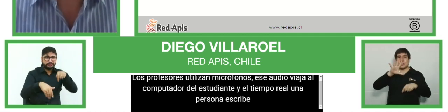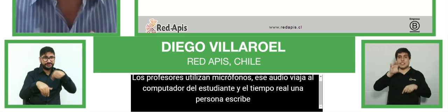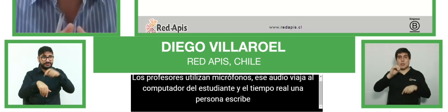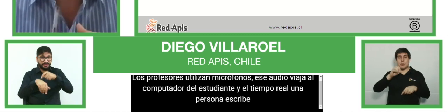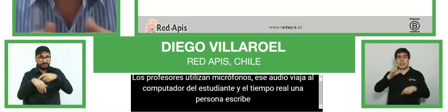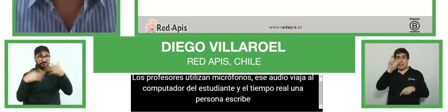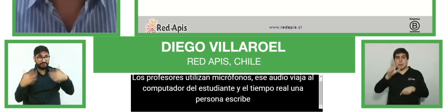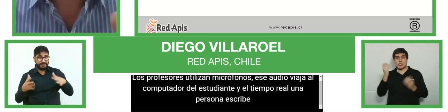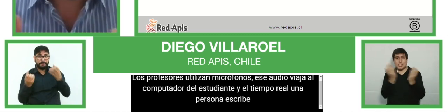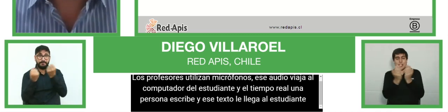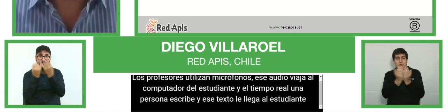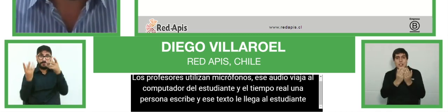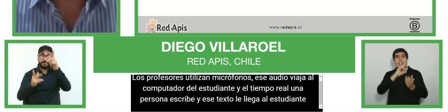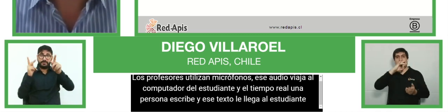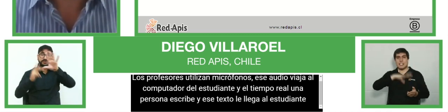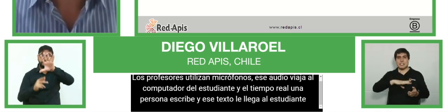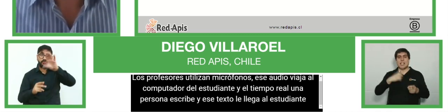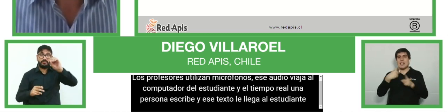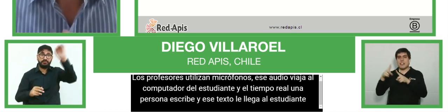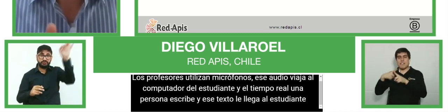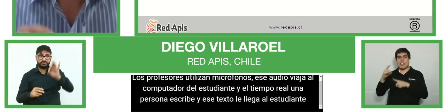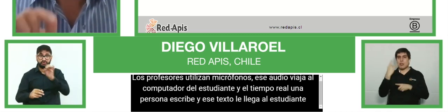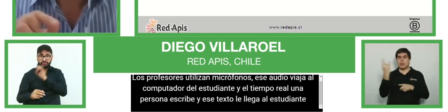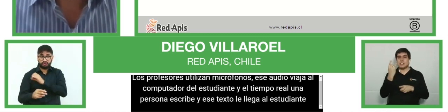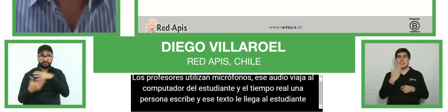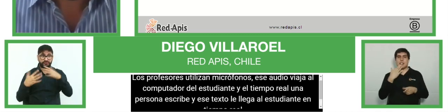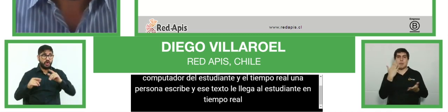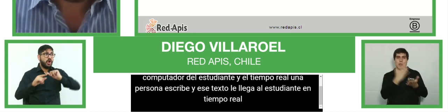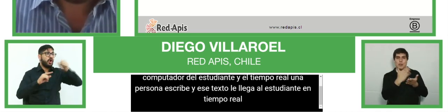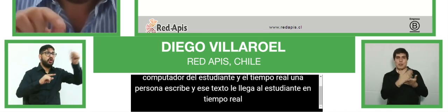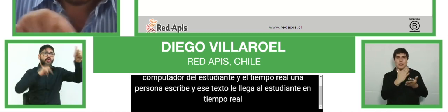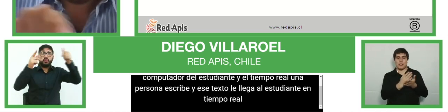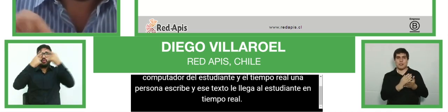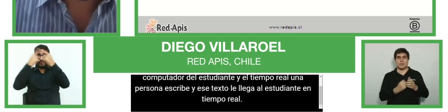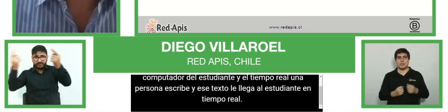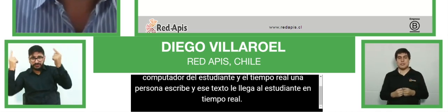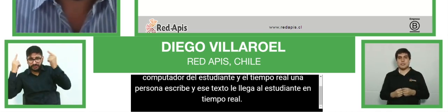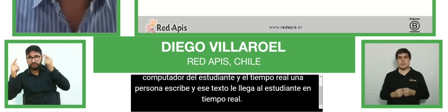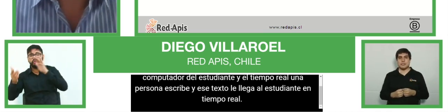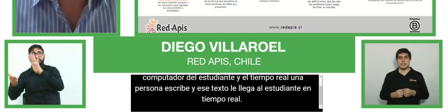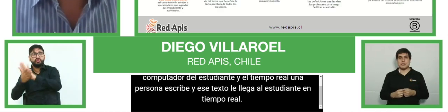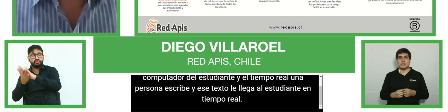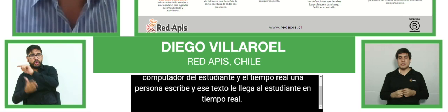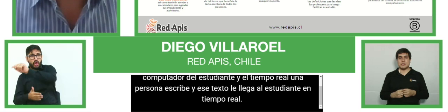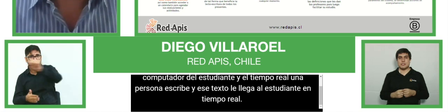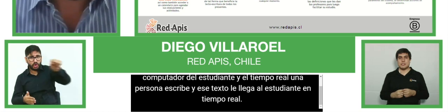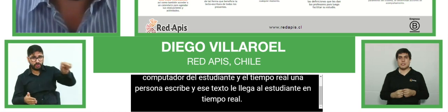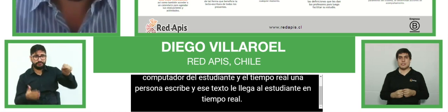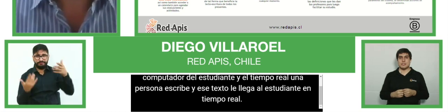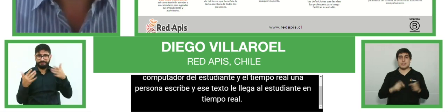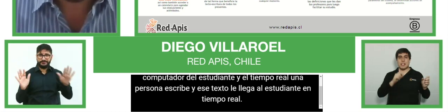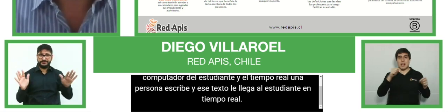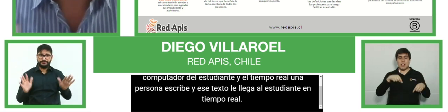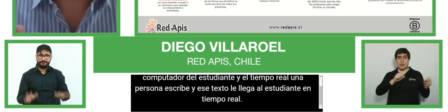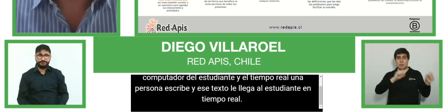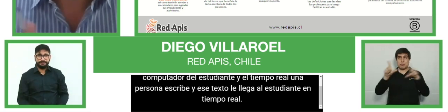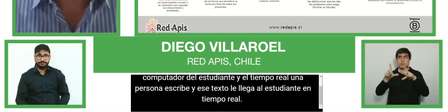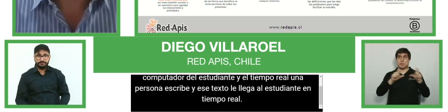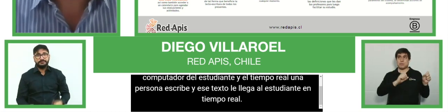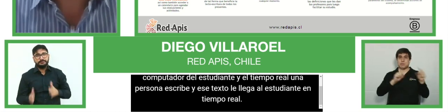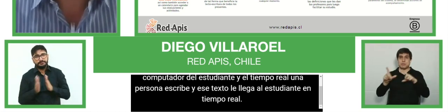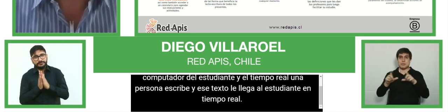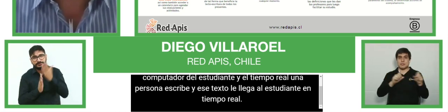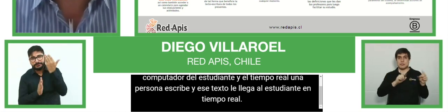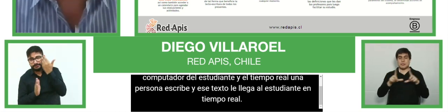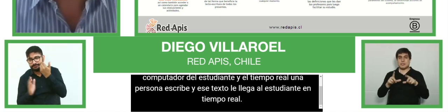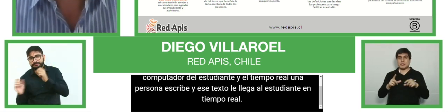in different universities and schools. One more, next. And the benefits and scope of the technology